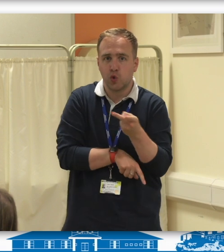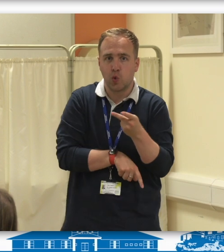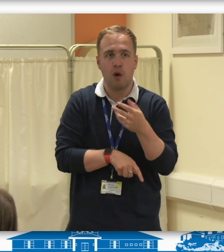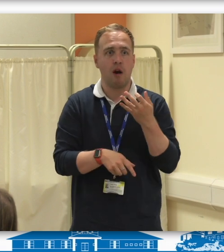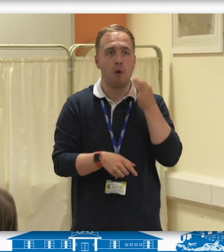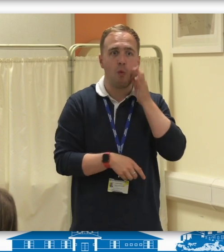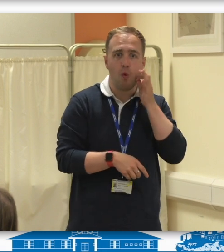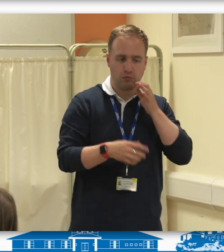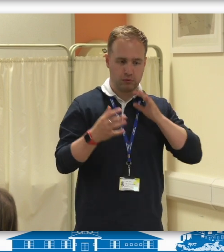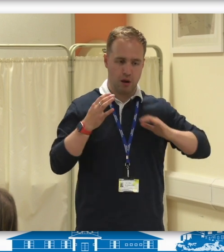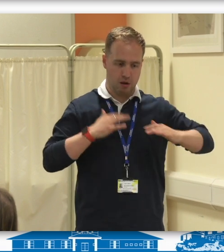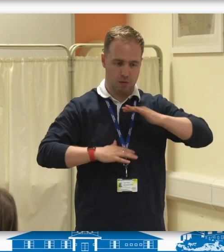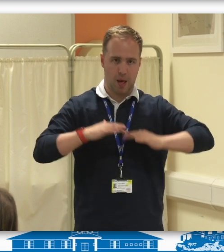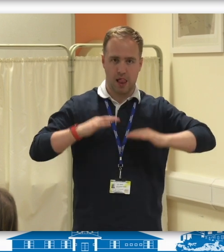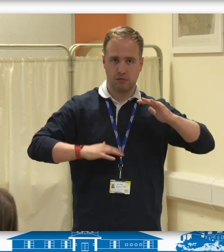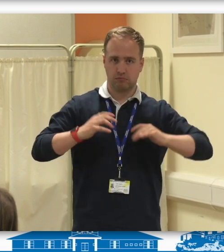and electrolytes,